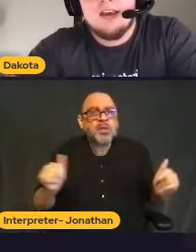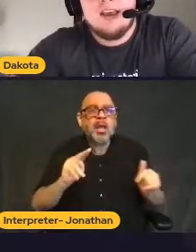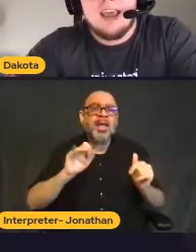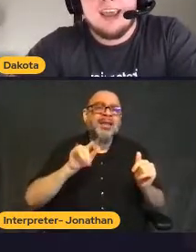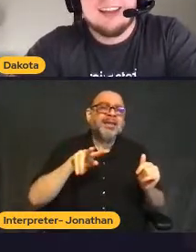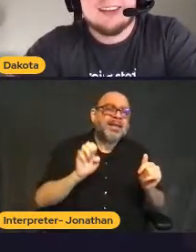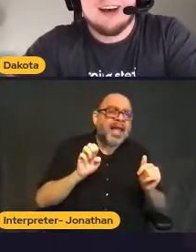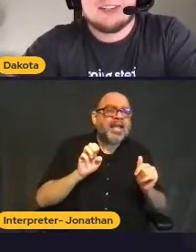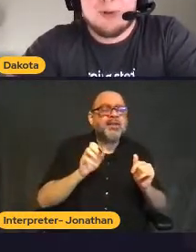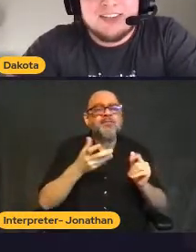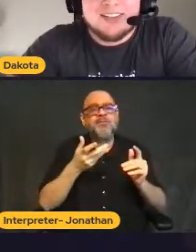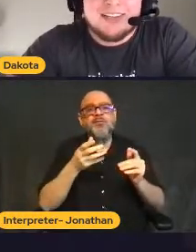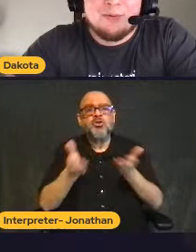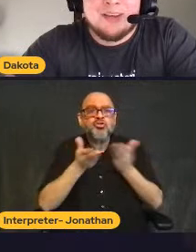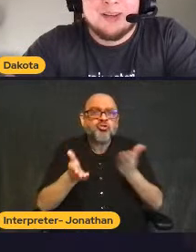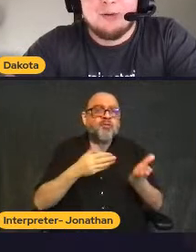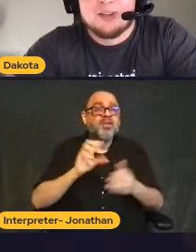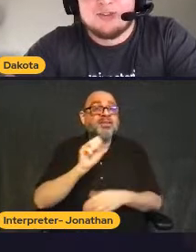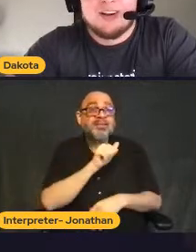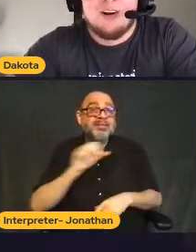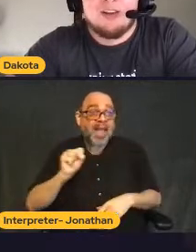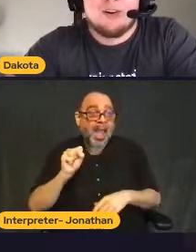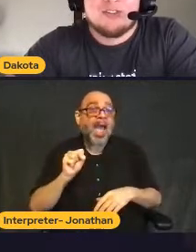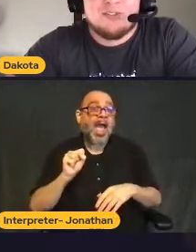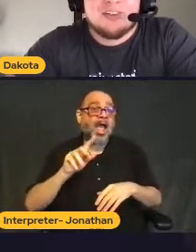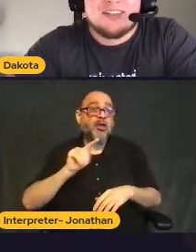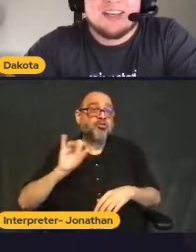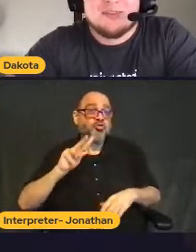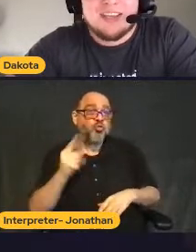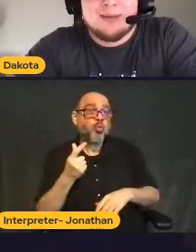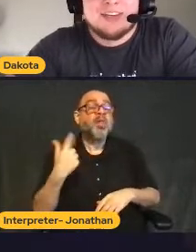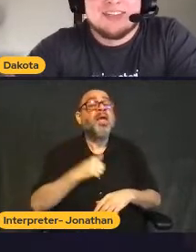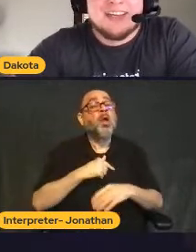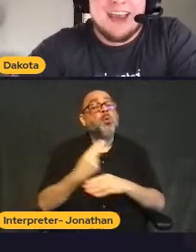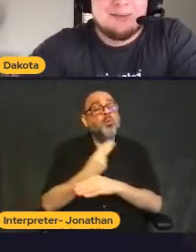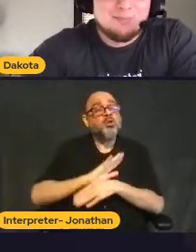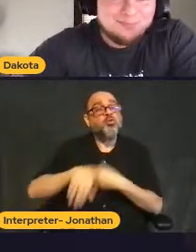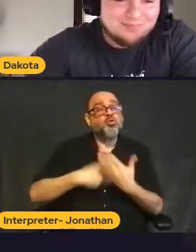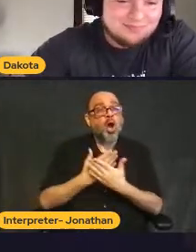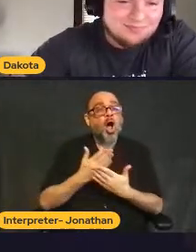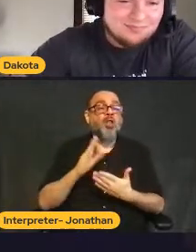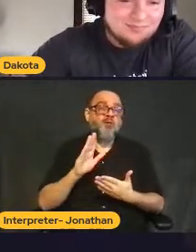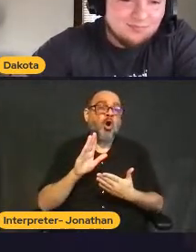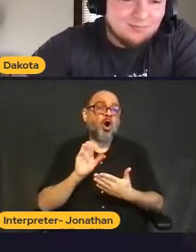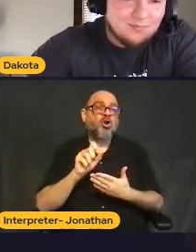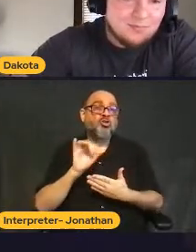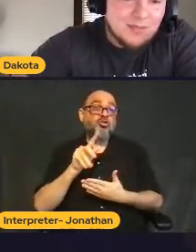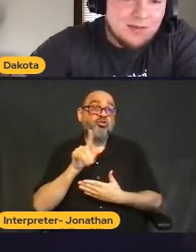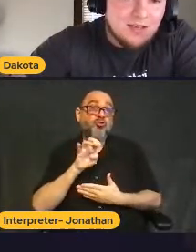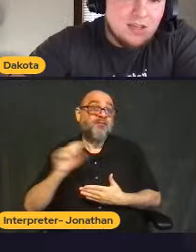tooling, and surprisingly, we orchestrate all of our serverless things with the AWS CDK.